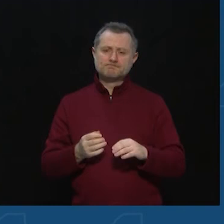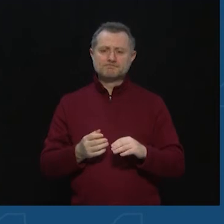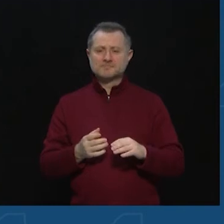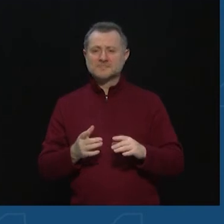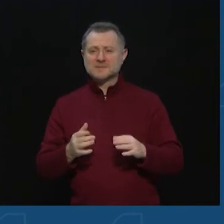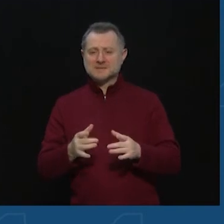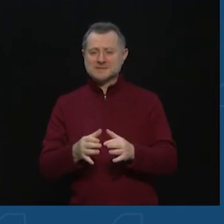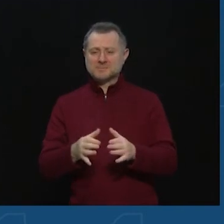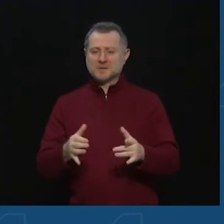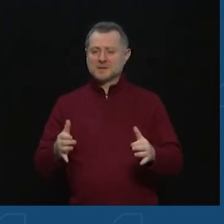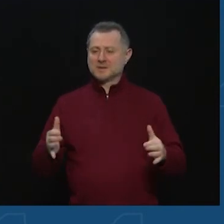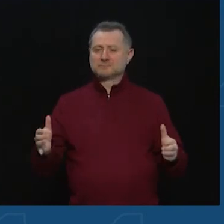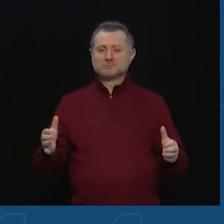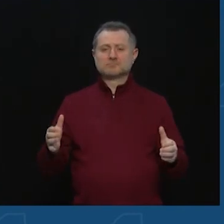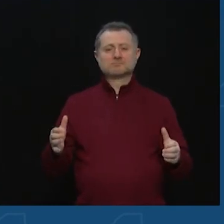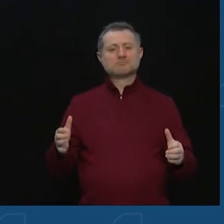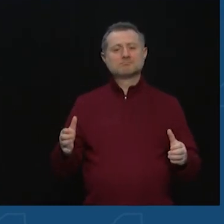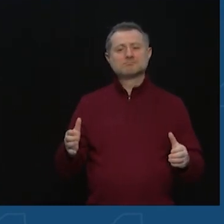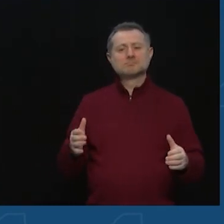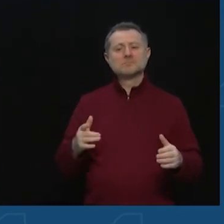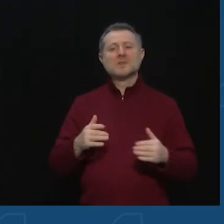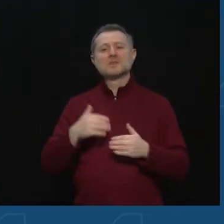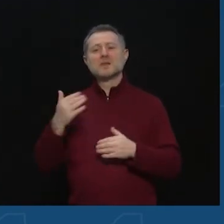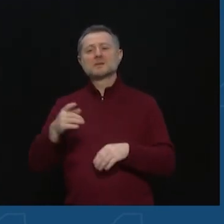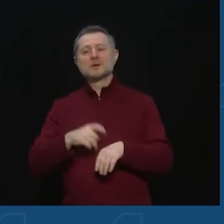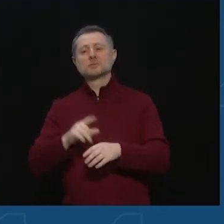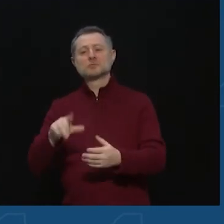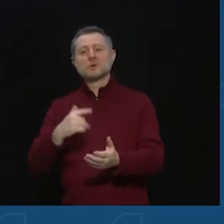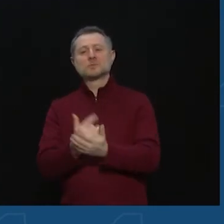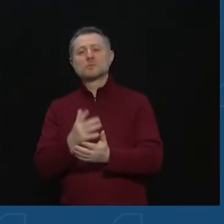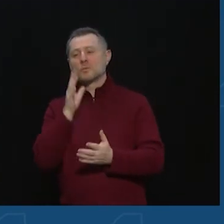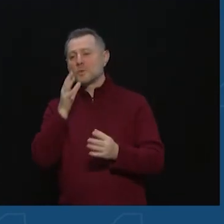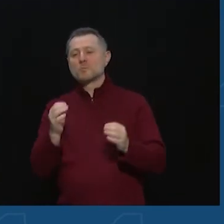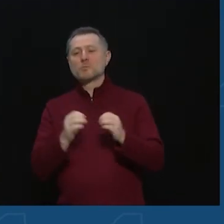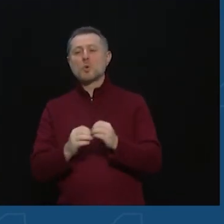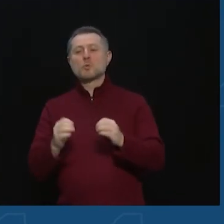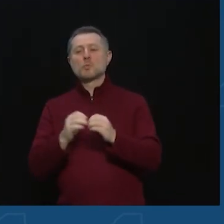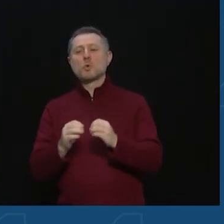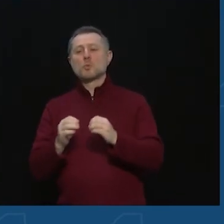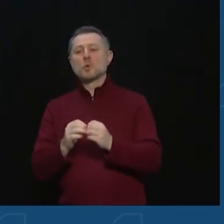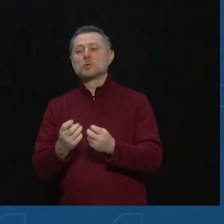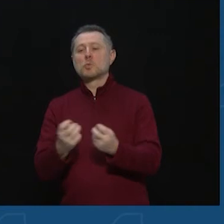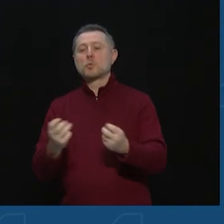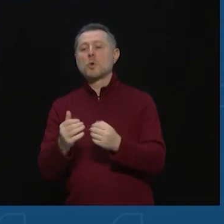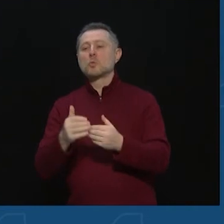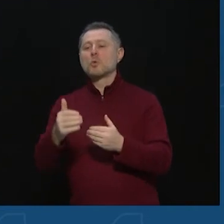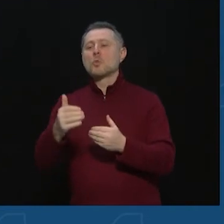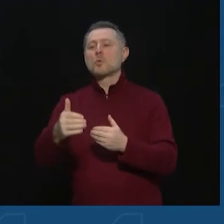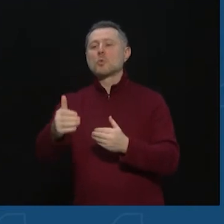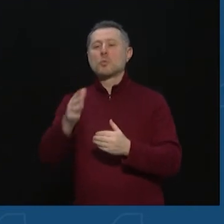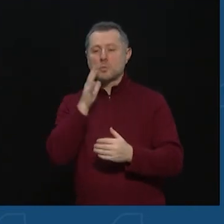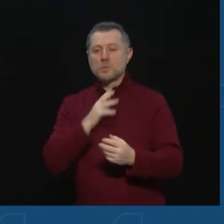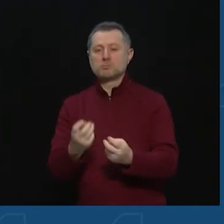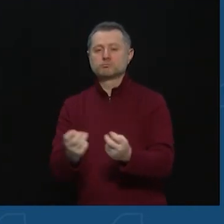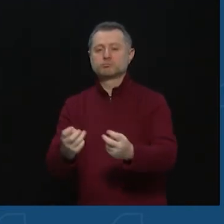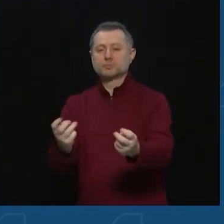more and more rows of you next time. And so we've signed a pledge, 30 and